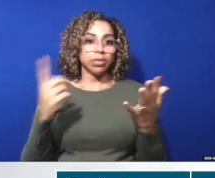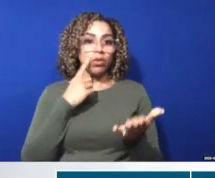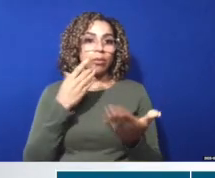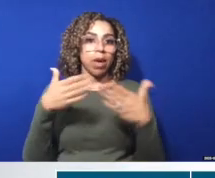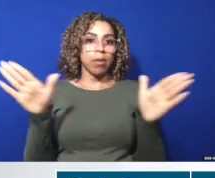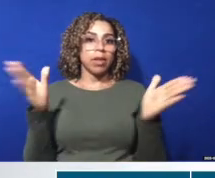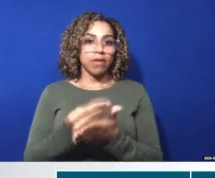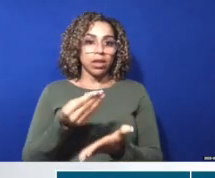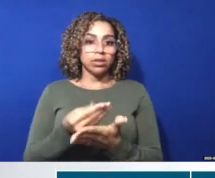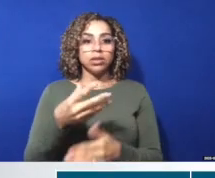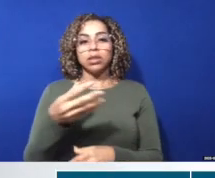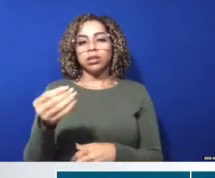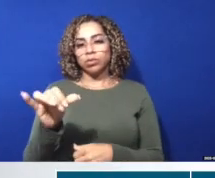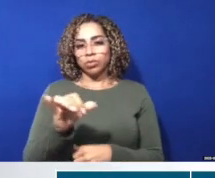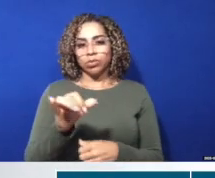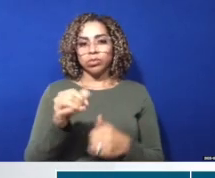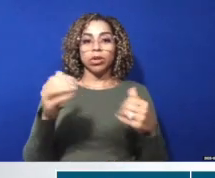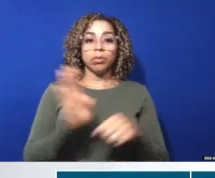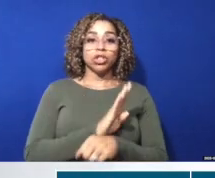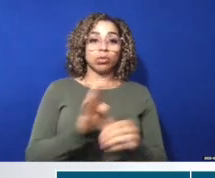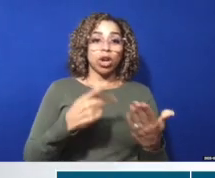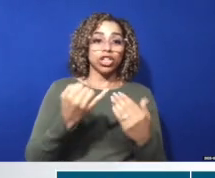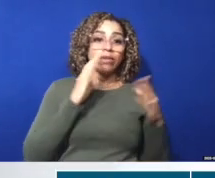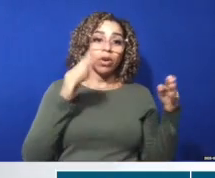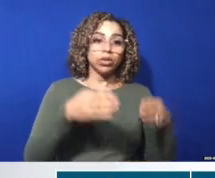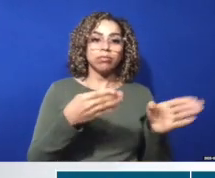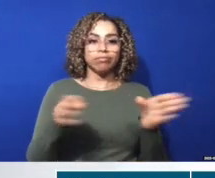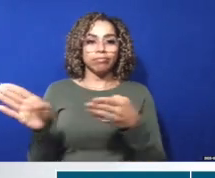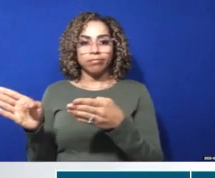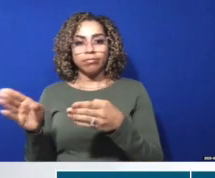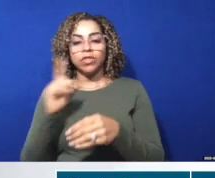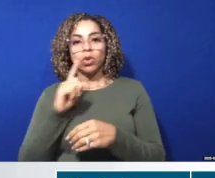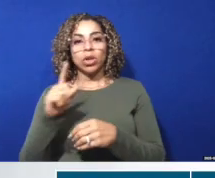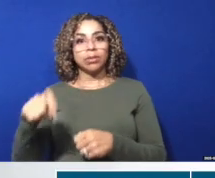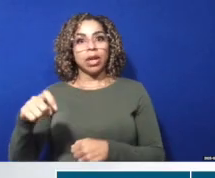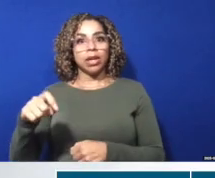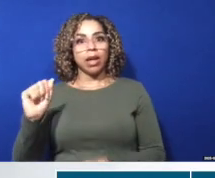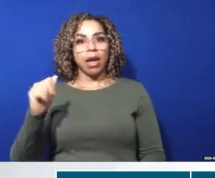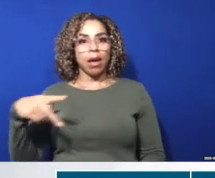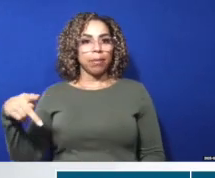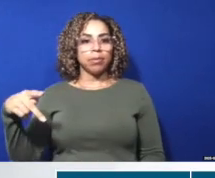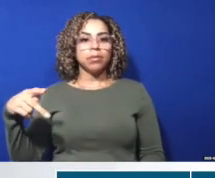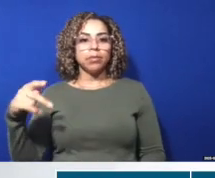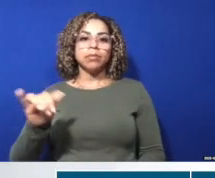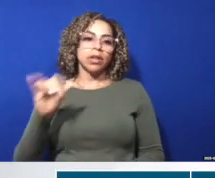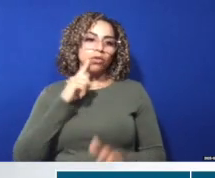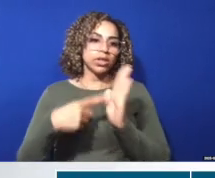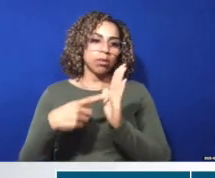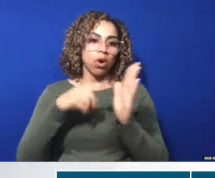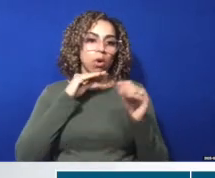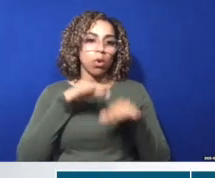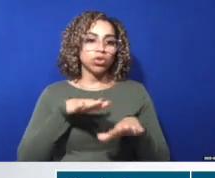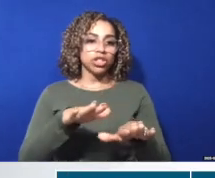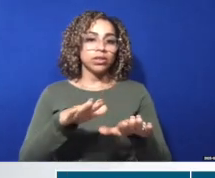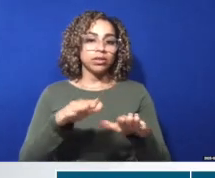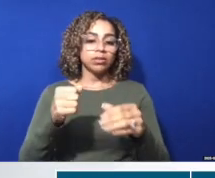pre-commercial project focus to demanding applications like ocean-going vessels and aviation. I'll give you some time to look